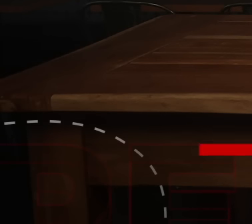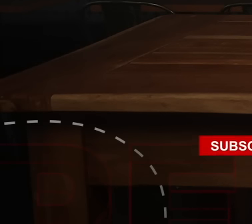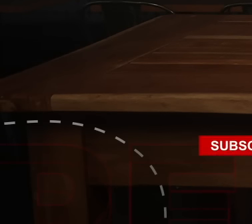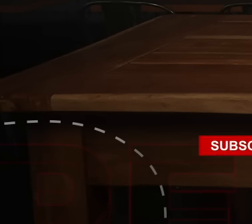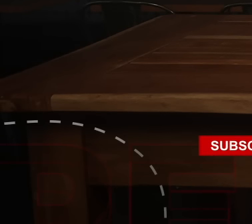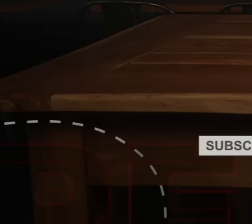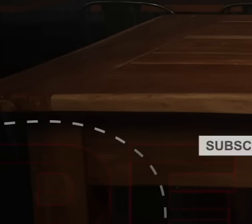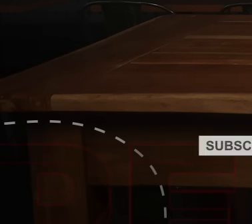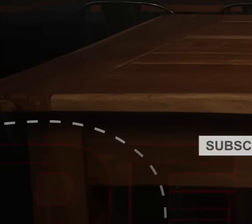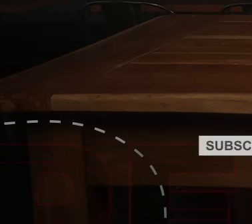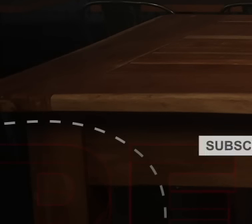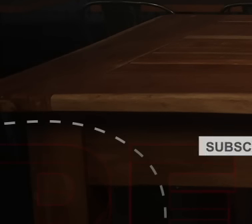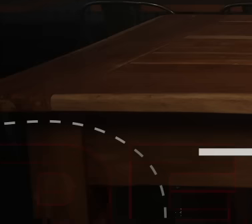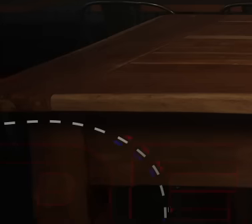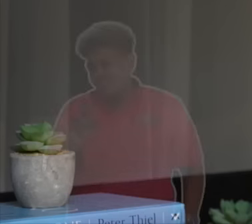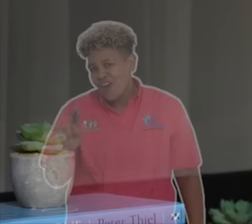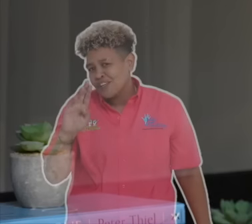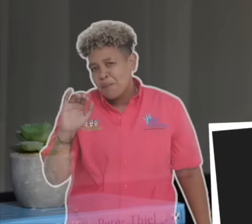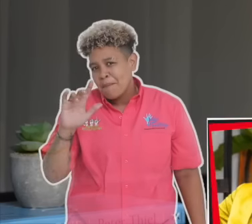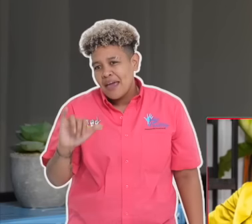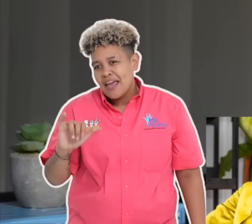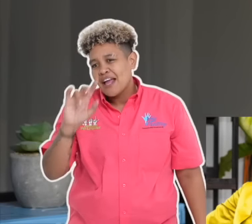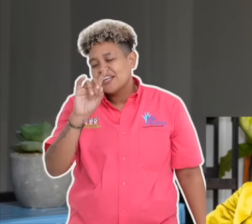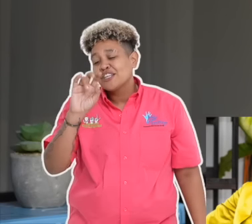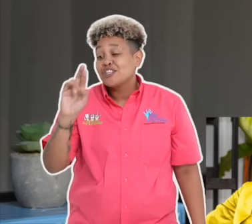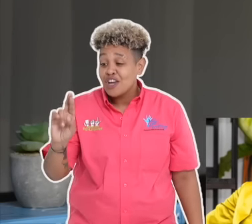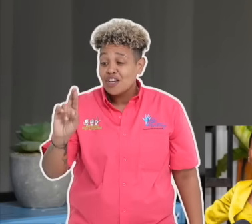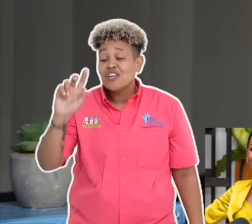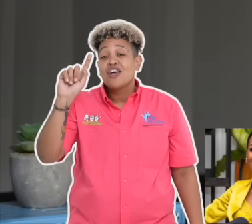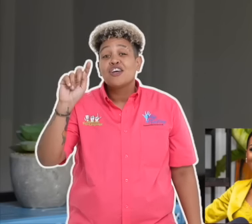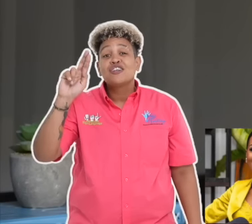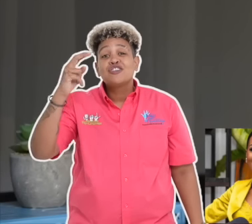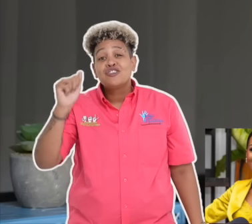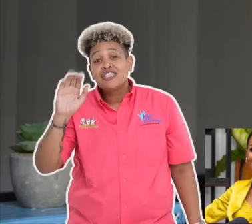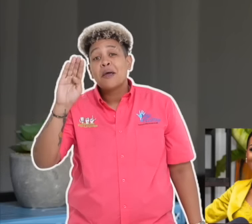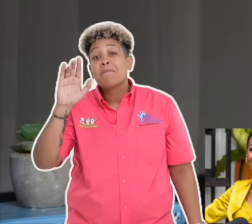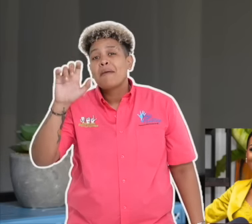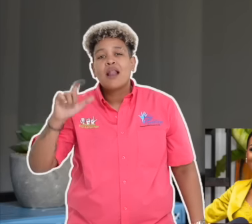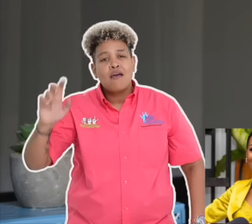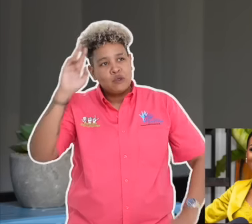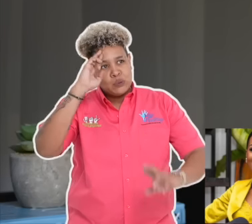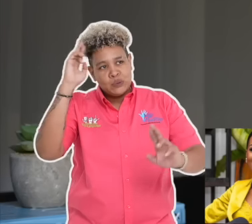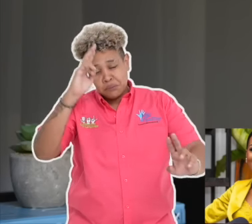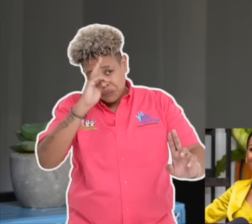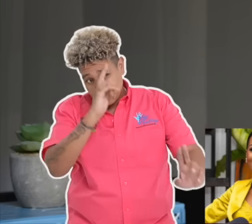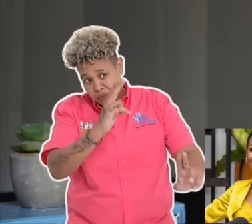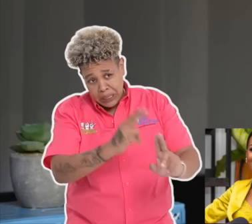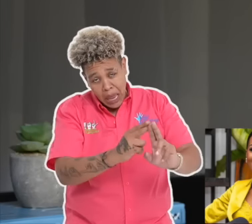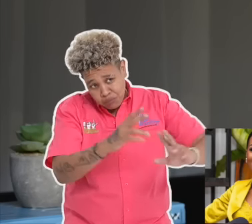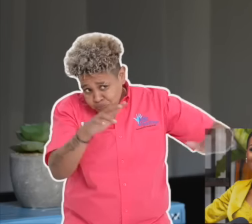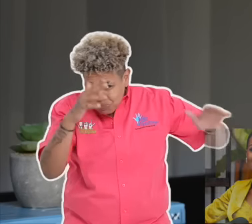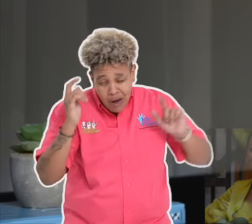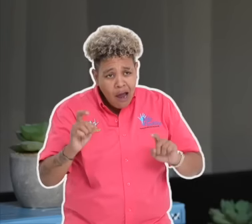Terri-Karelle podcast is powered by Sagicor. Dr. Bailey, Dr. Trisha Bailey, because we have to put